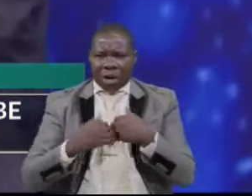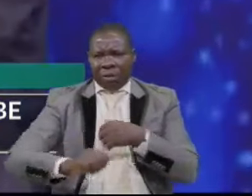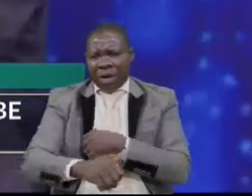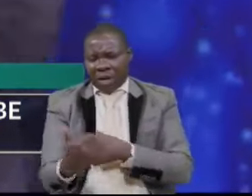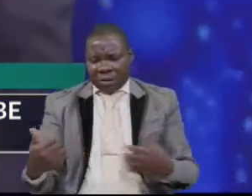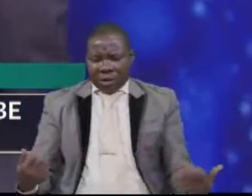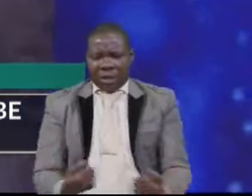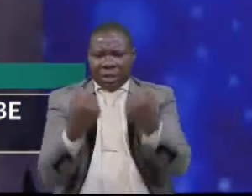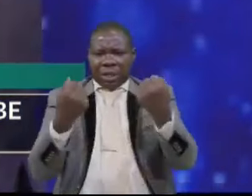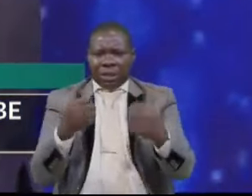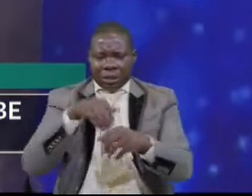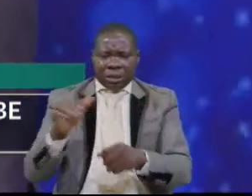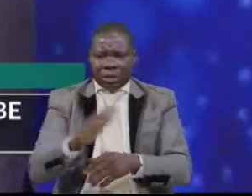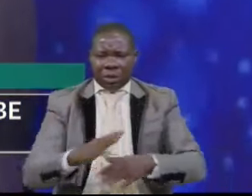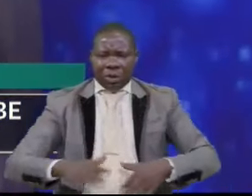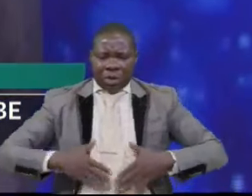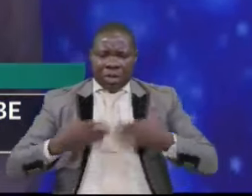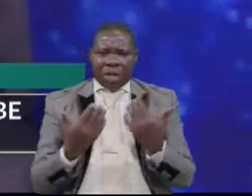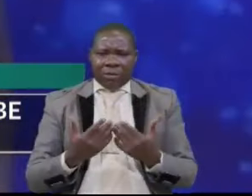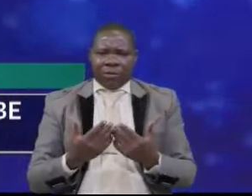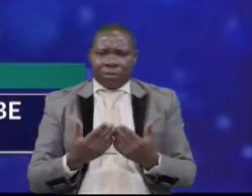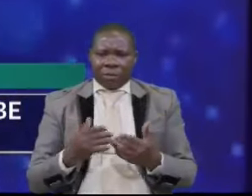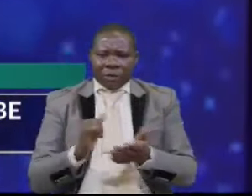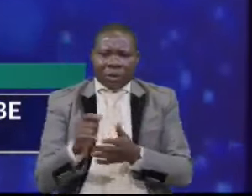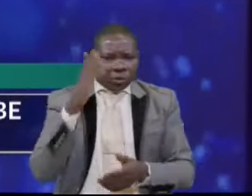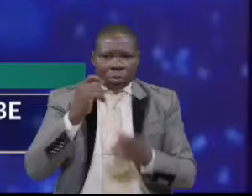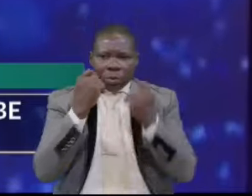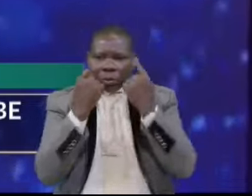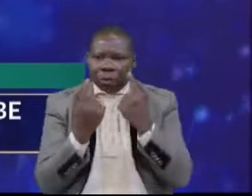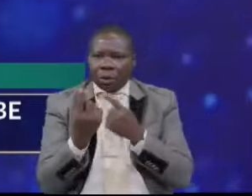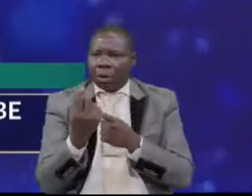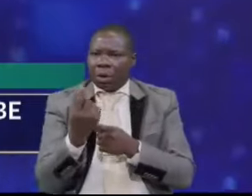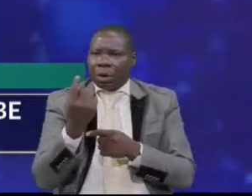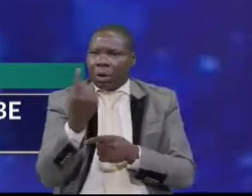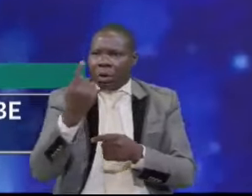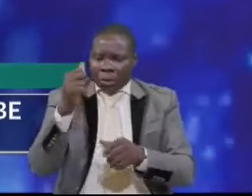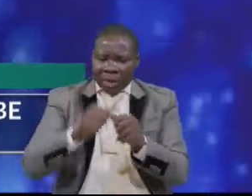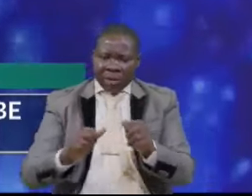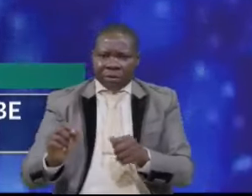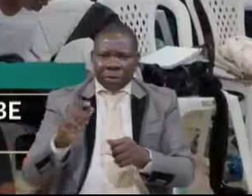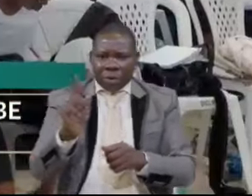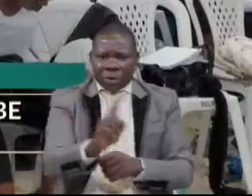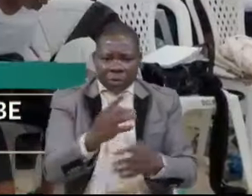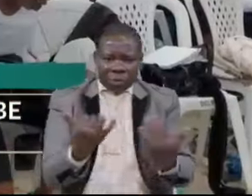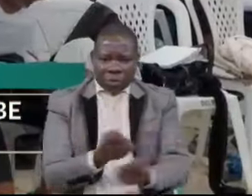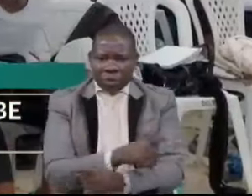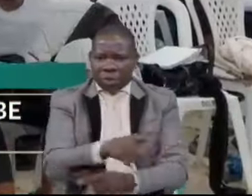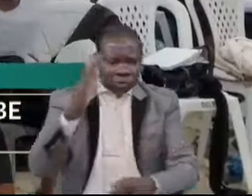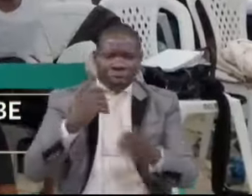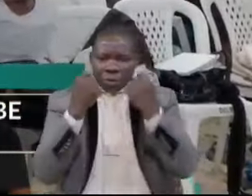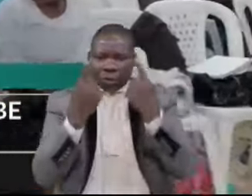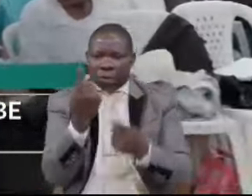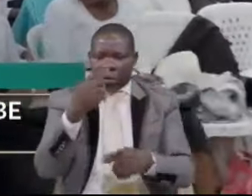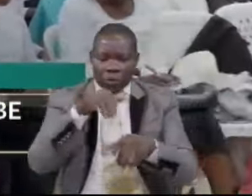your life, that you wake up. Everybody today, you wake up in Jesus' name.